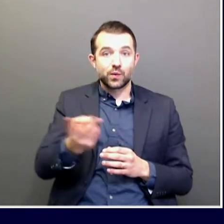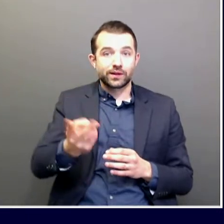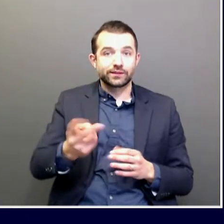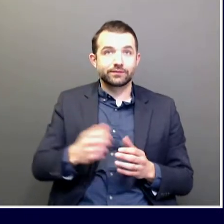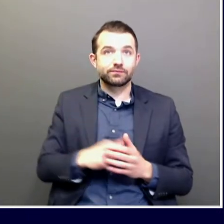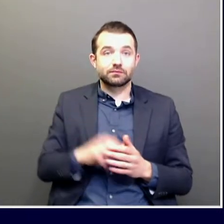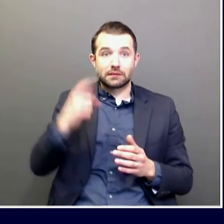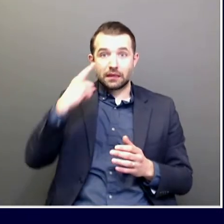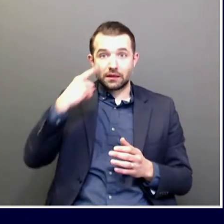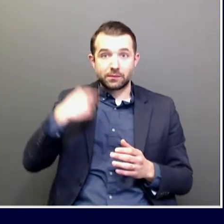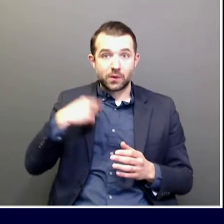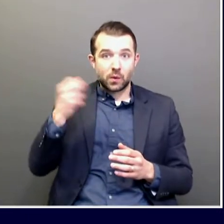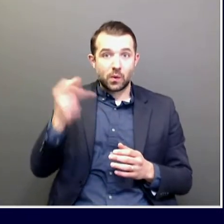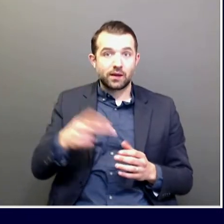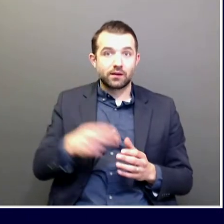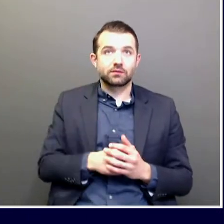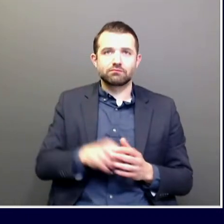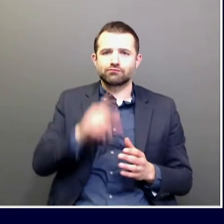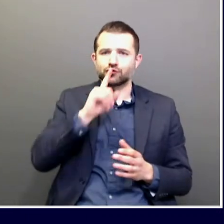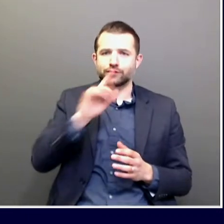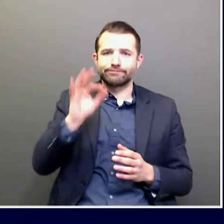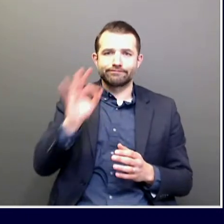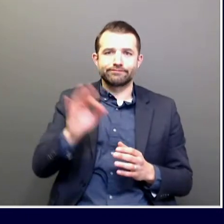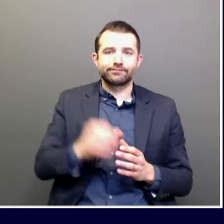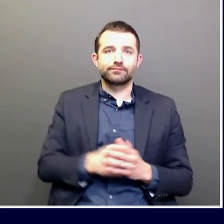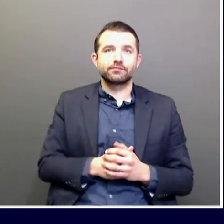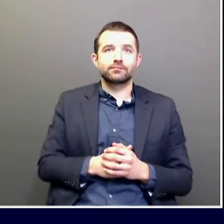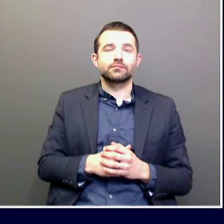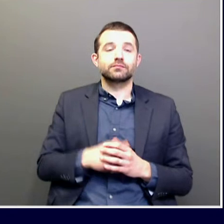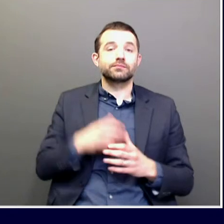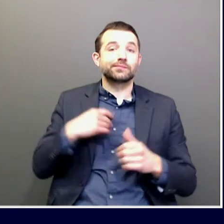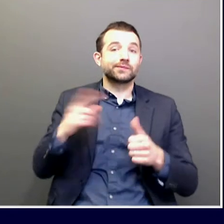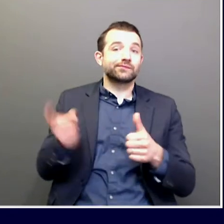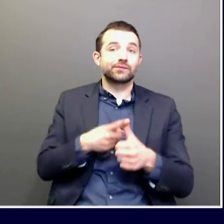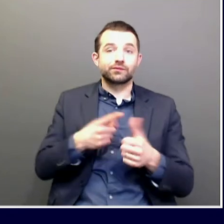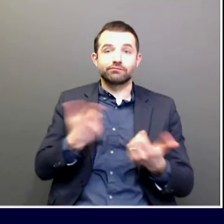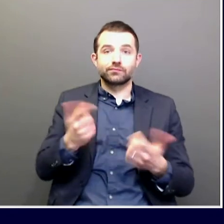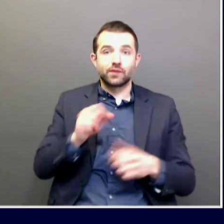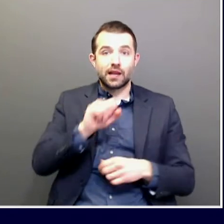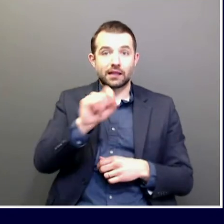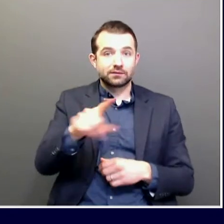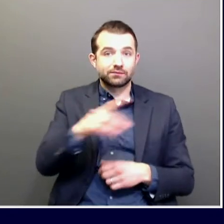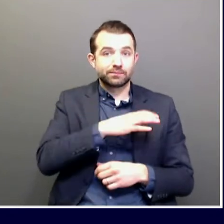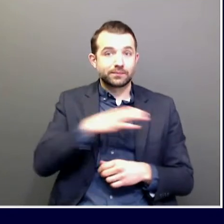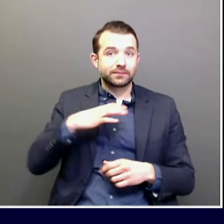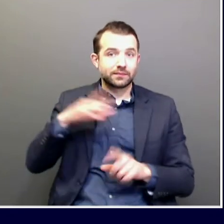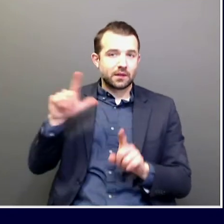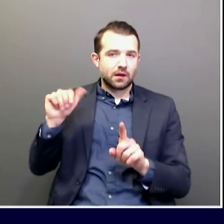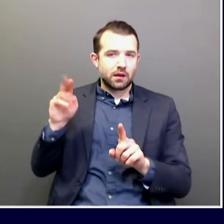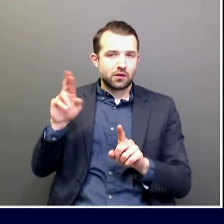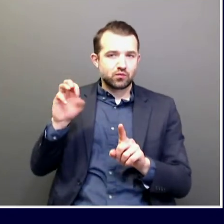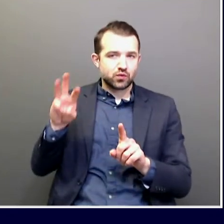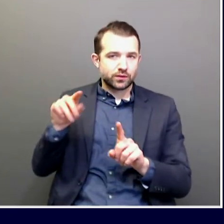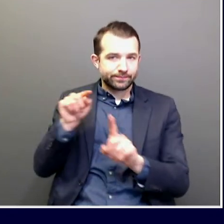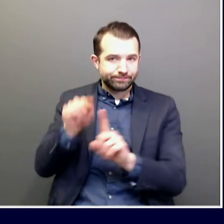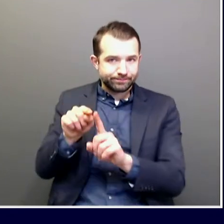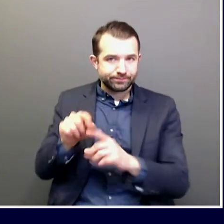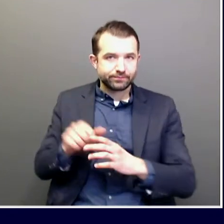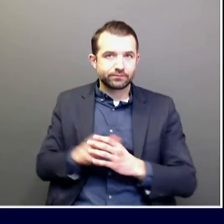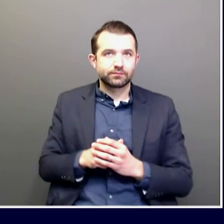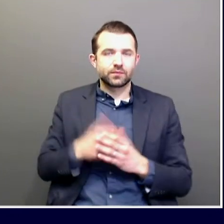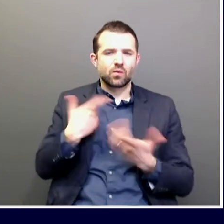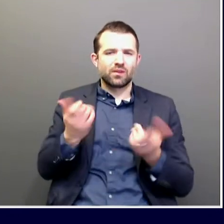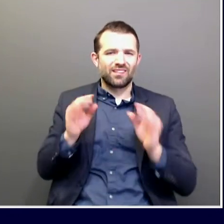staff. Does this also play into the fact of helping people who are in hospitals, either for behavioral care